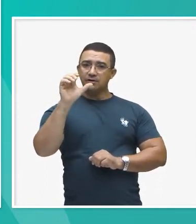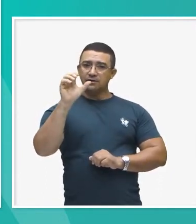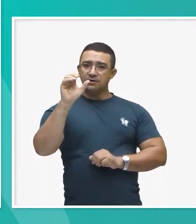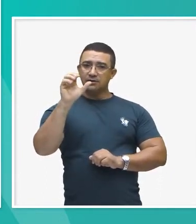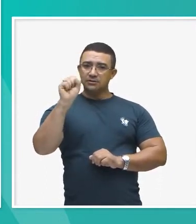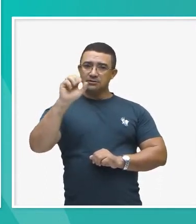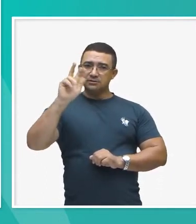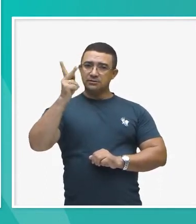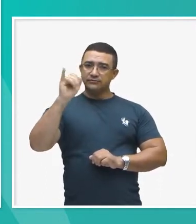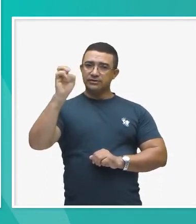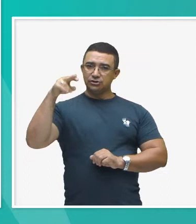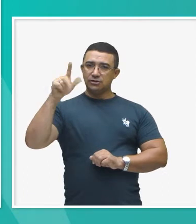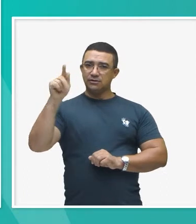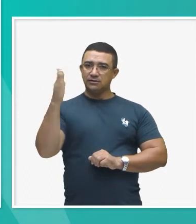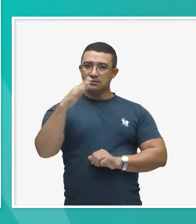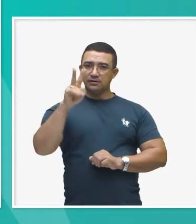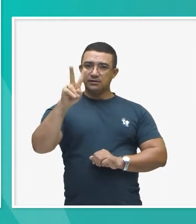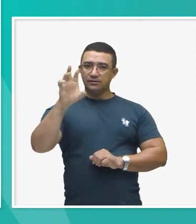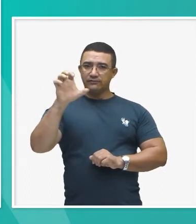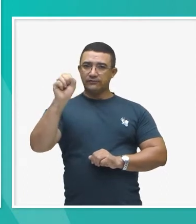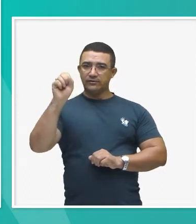The vessels go away.